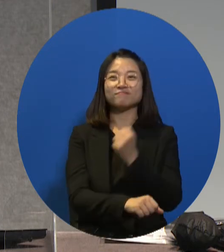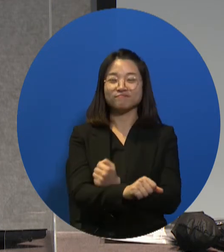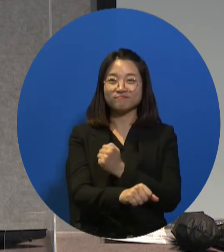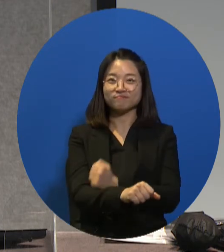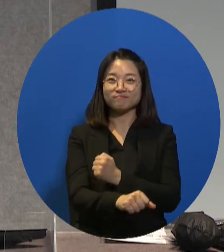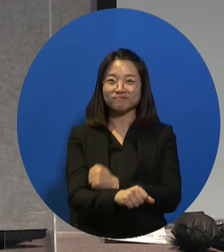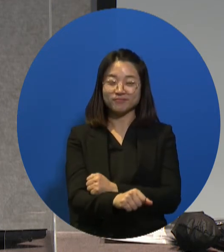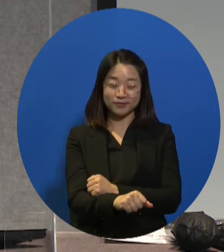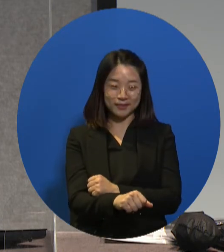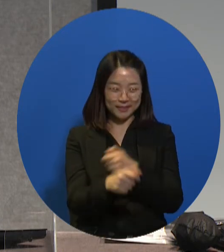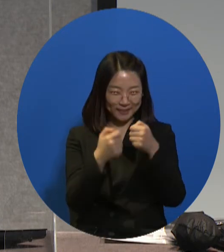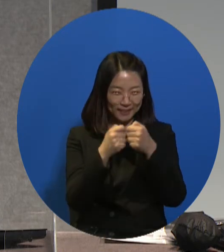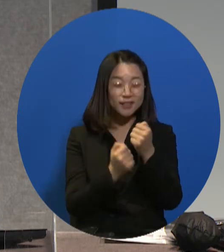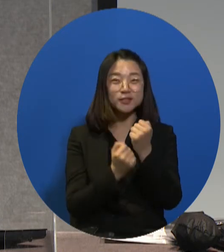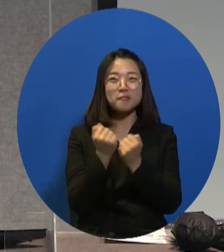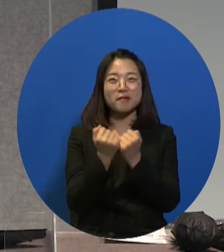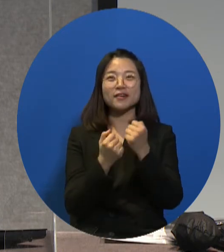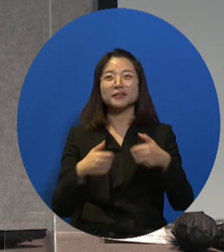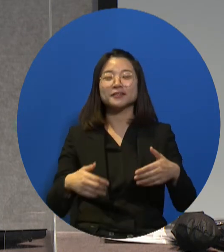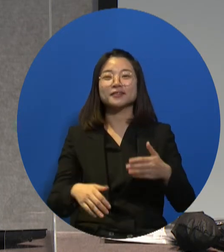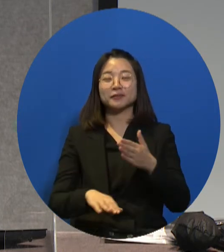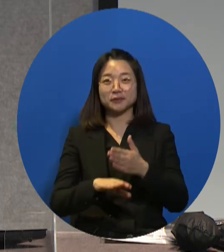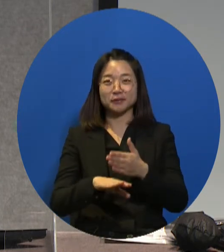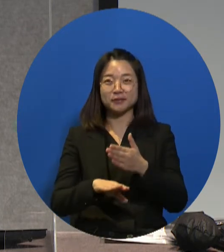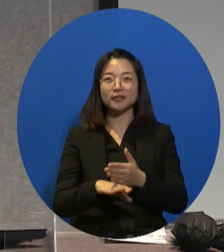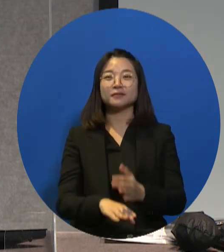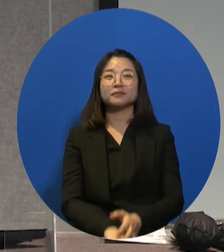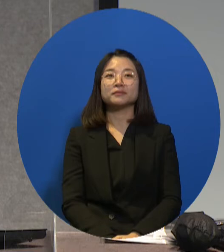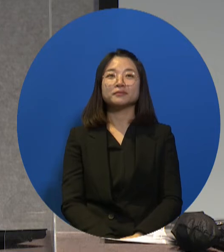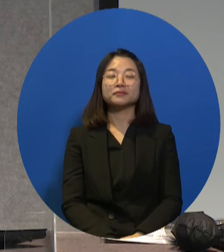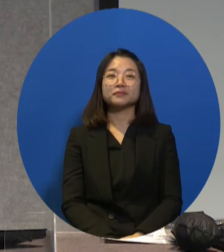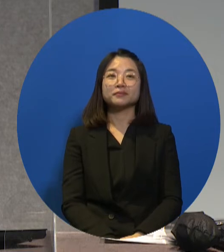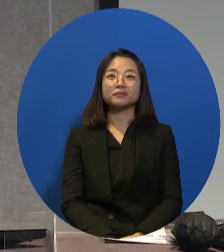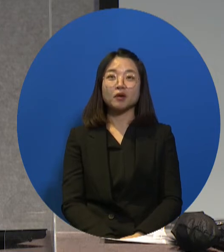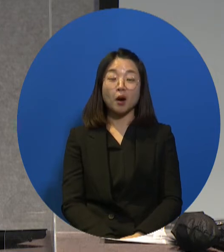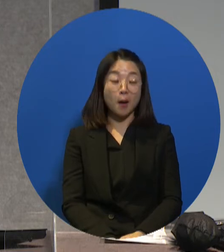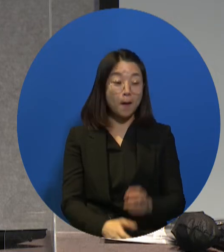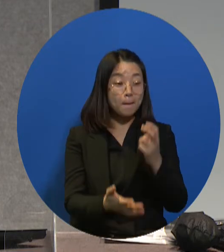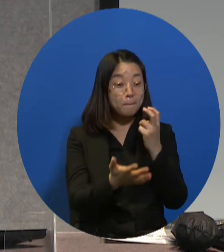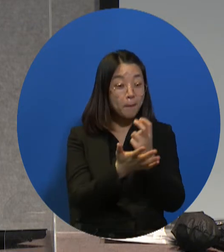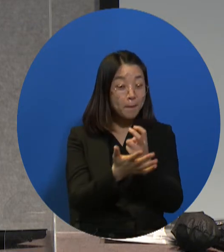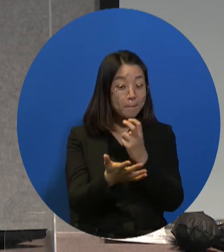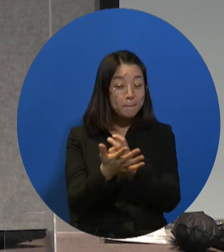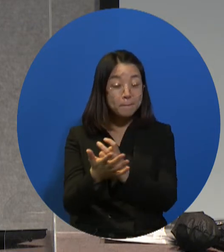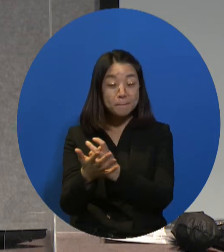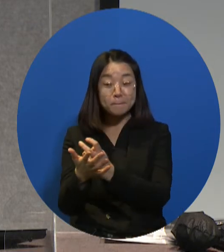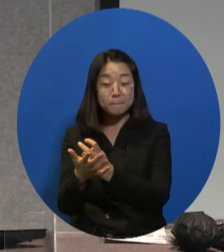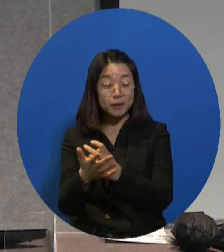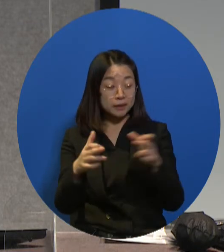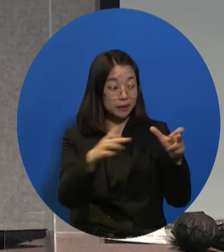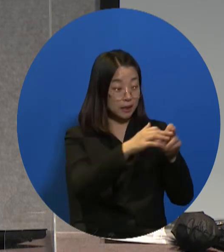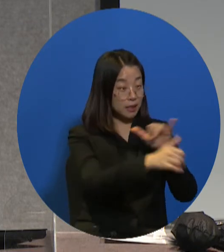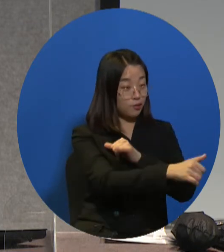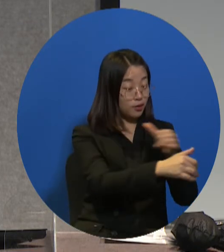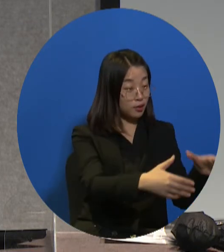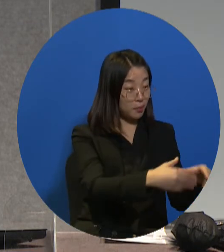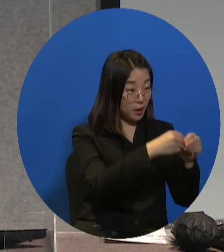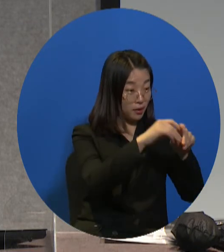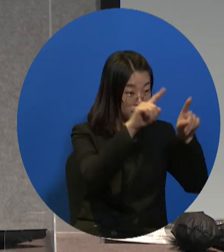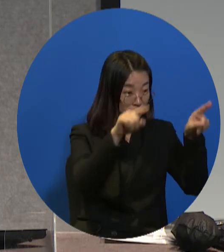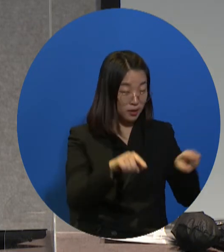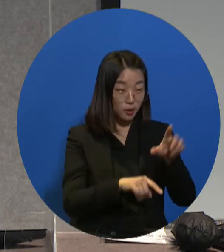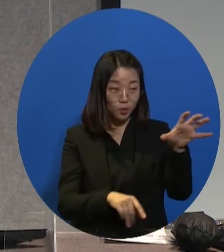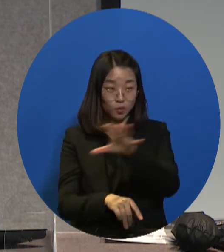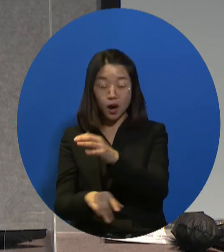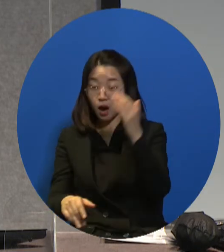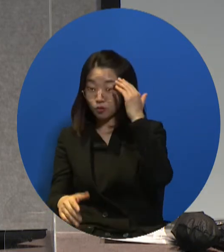Thank you for the presentation. It was very detailed in scope. We have to review the adoption of a